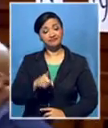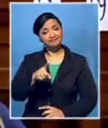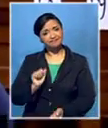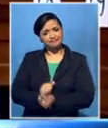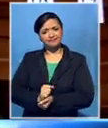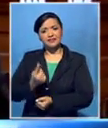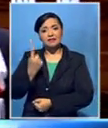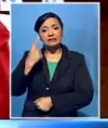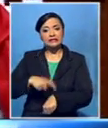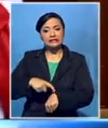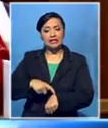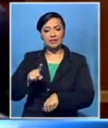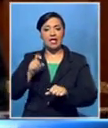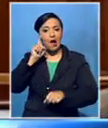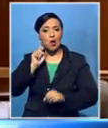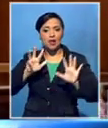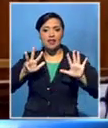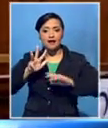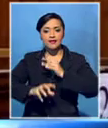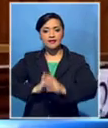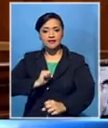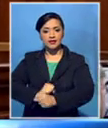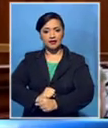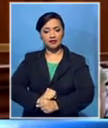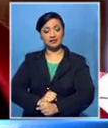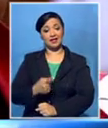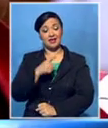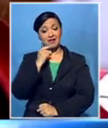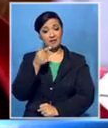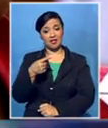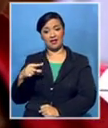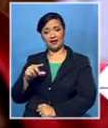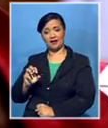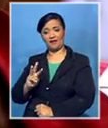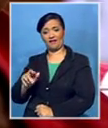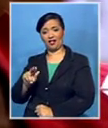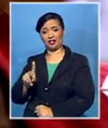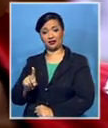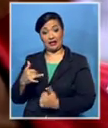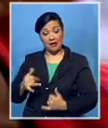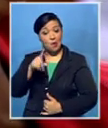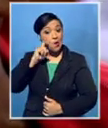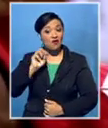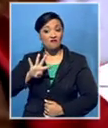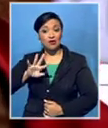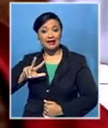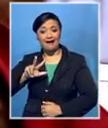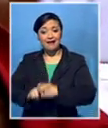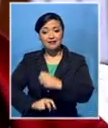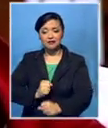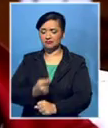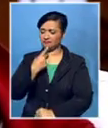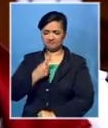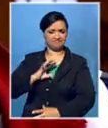Convicted of his first crime at the age of 9, George Thomas, nicknamed Geweld, is now 48. The alleged gang boss has